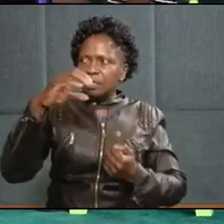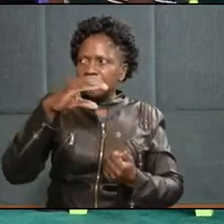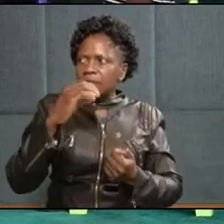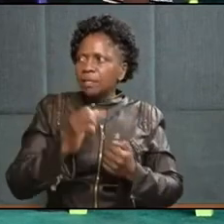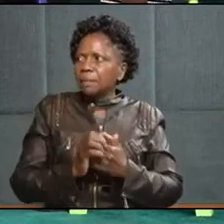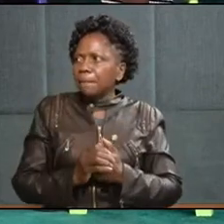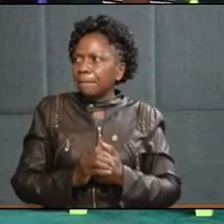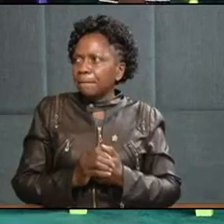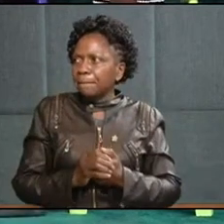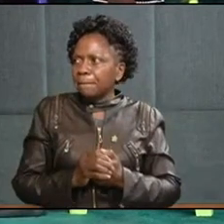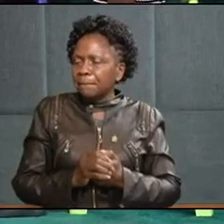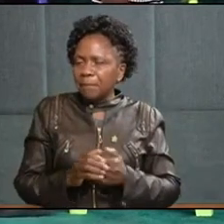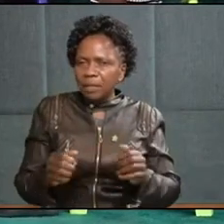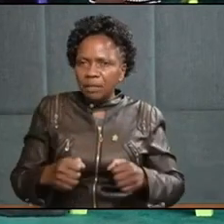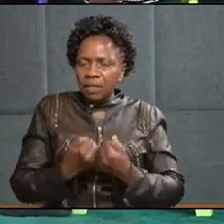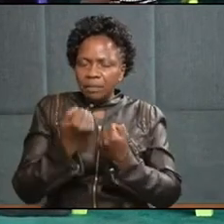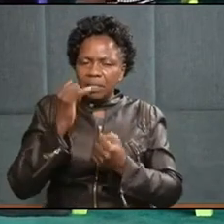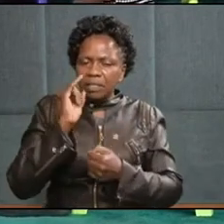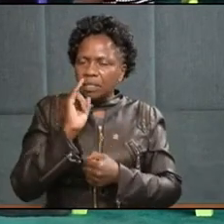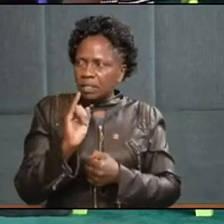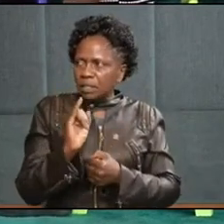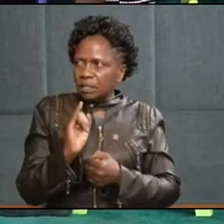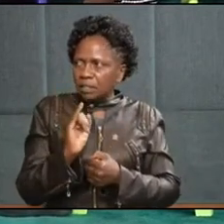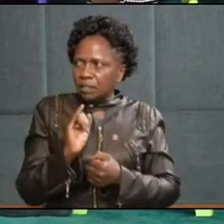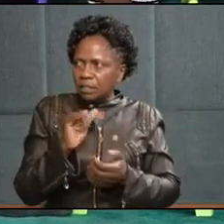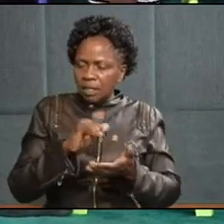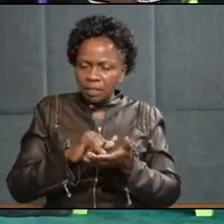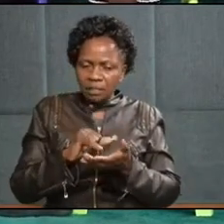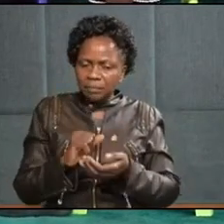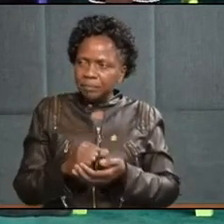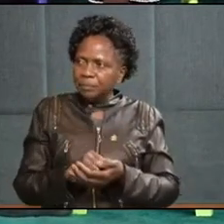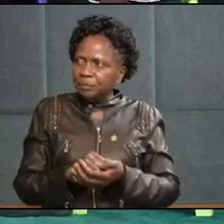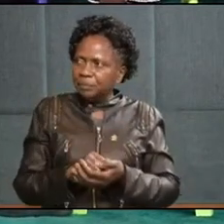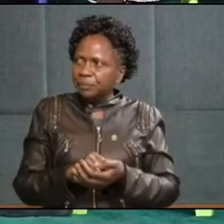Lucinda? What happens in Caesarea is that